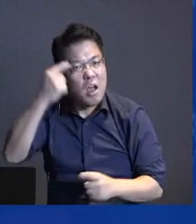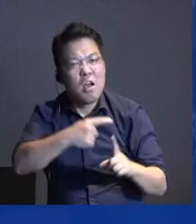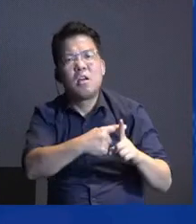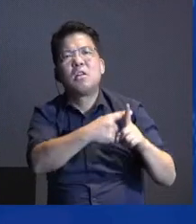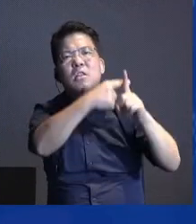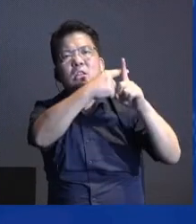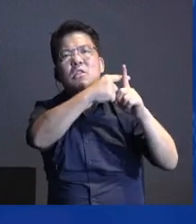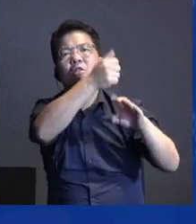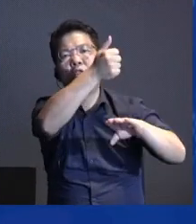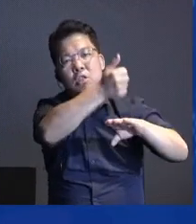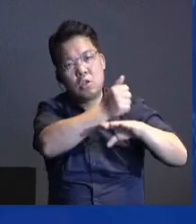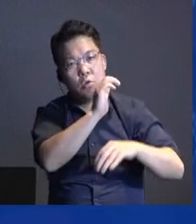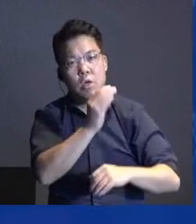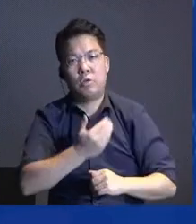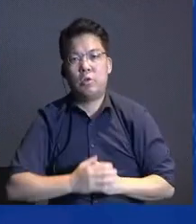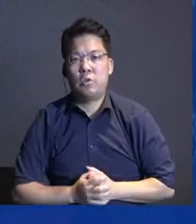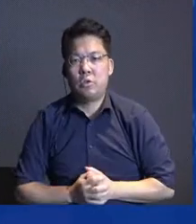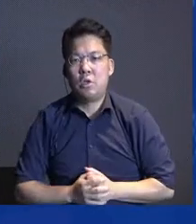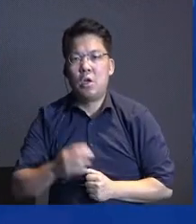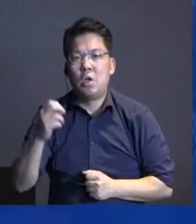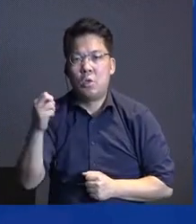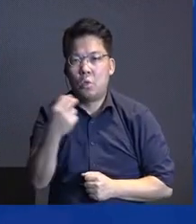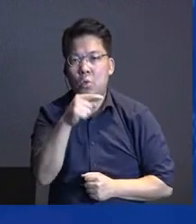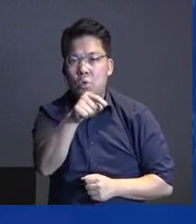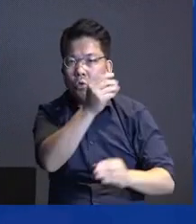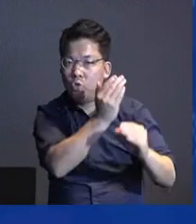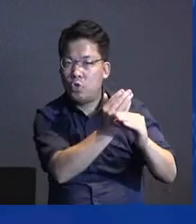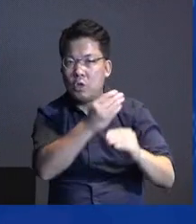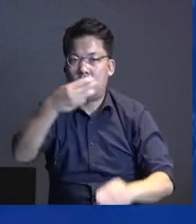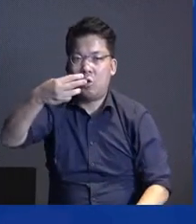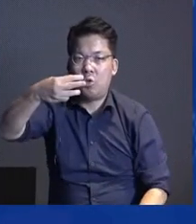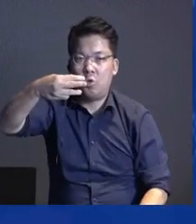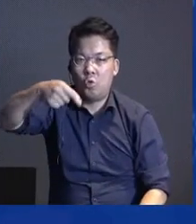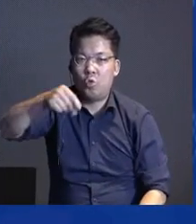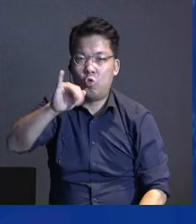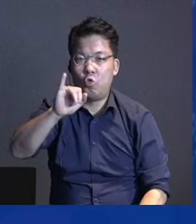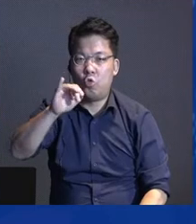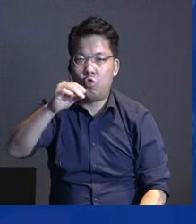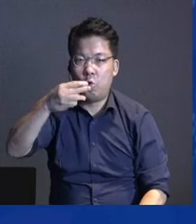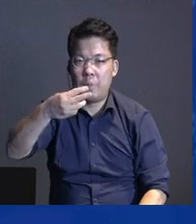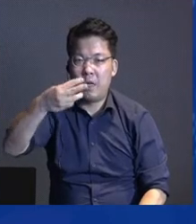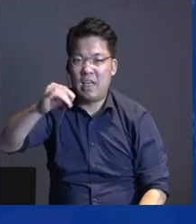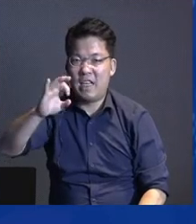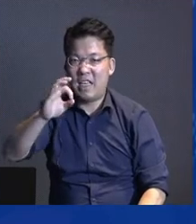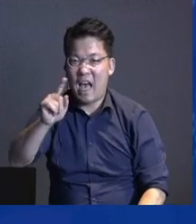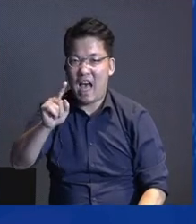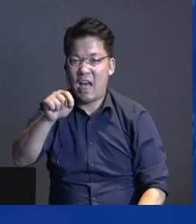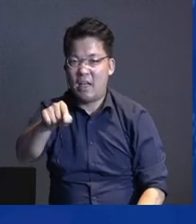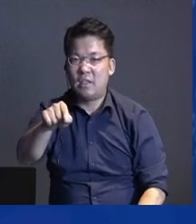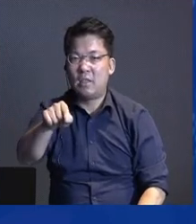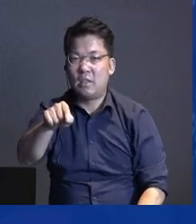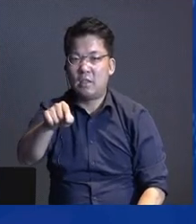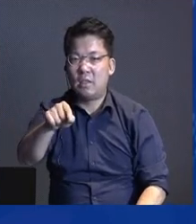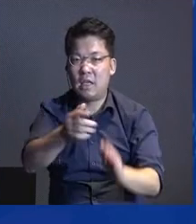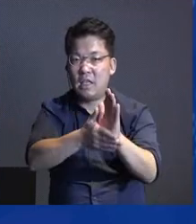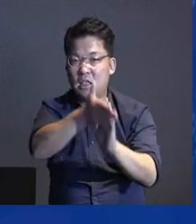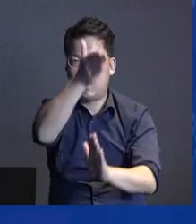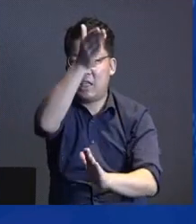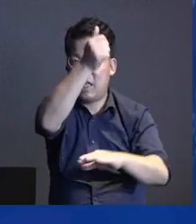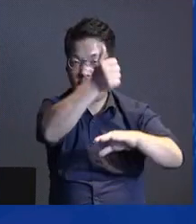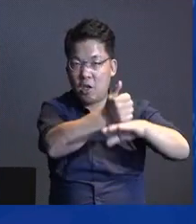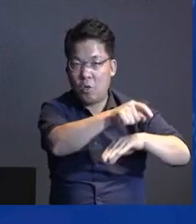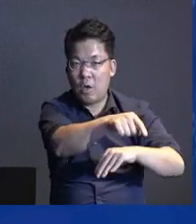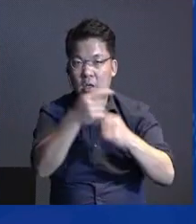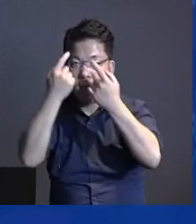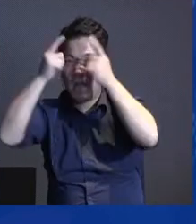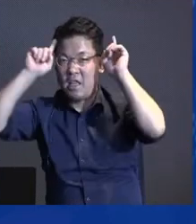also the Fred H University, our partner there, they have kind of included their results and